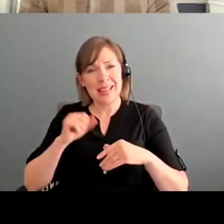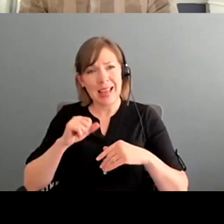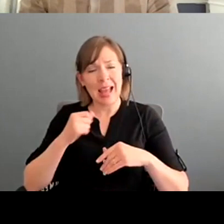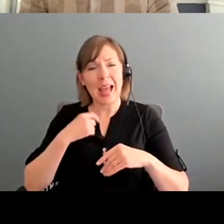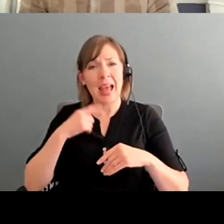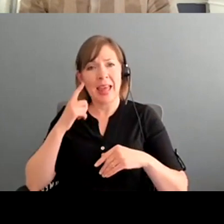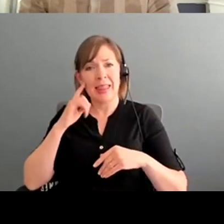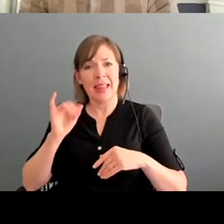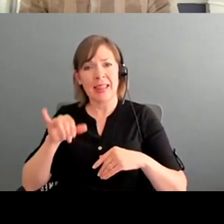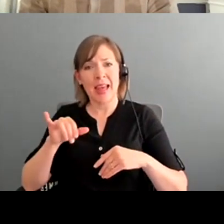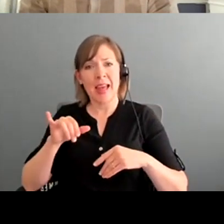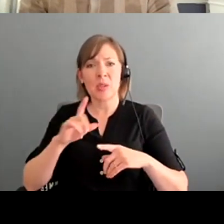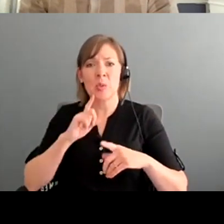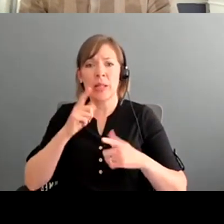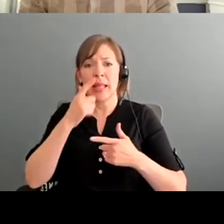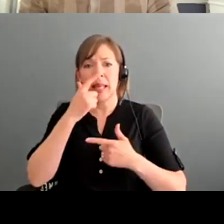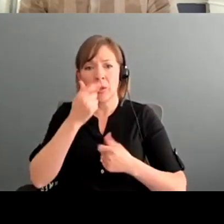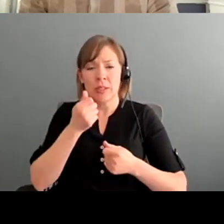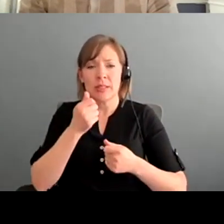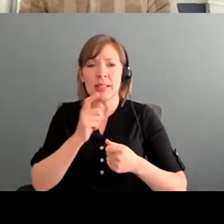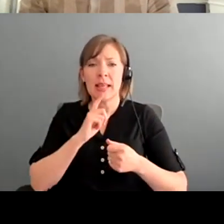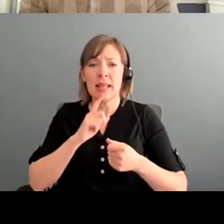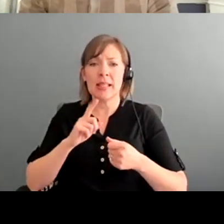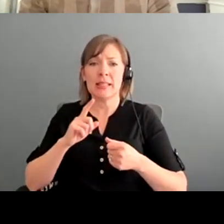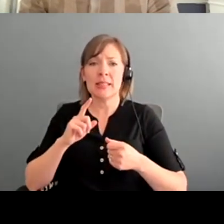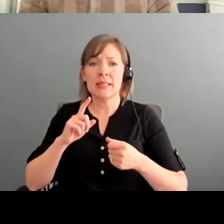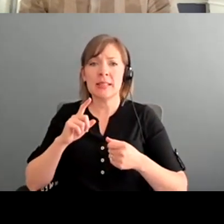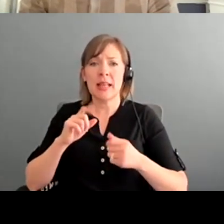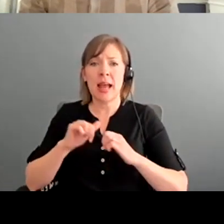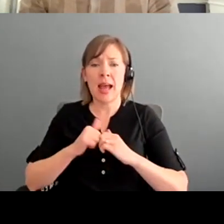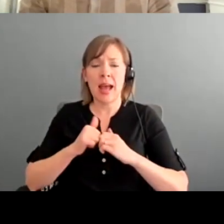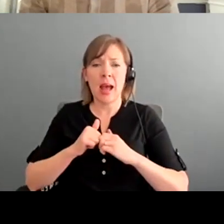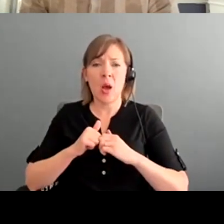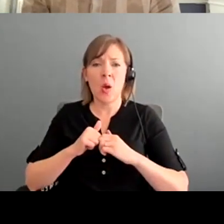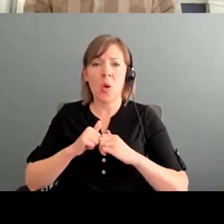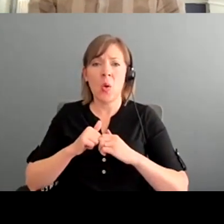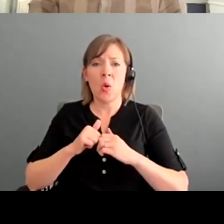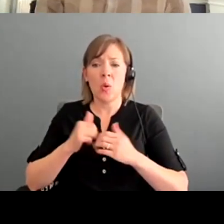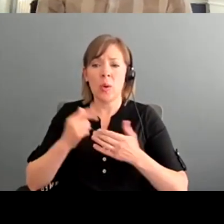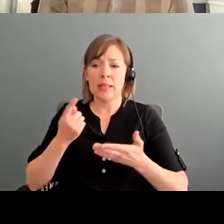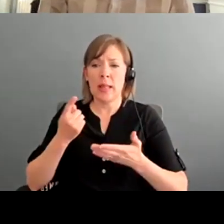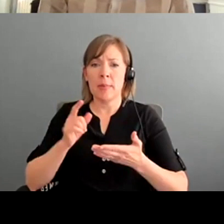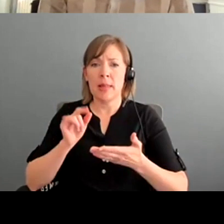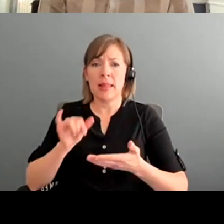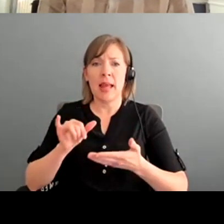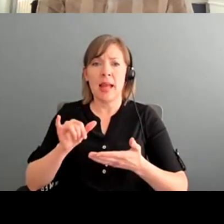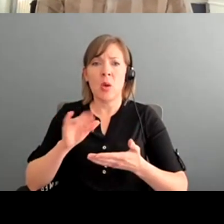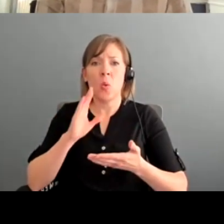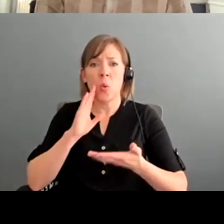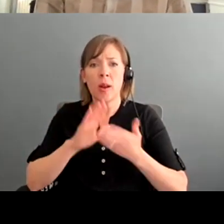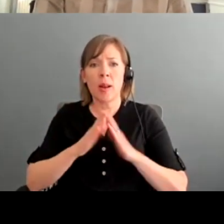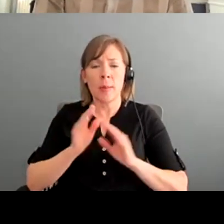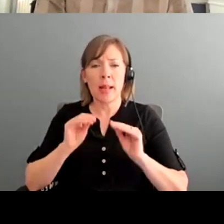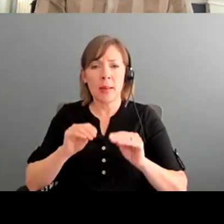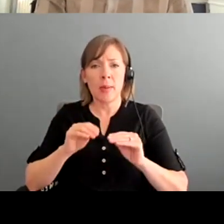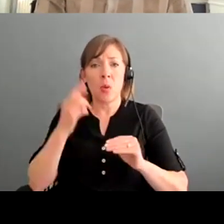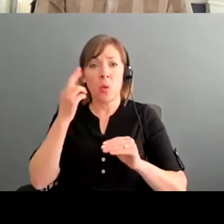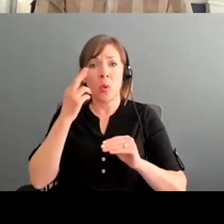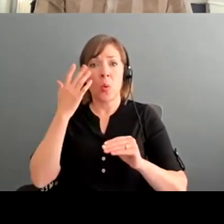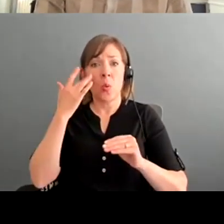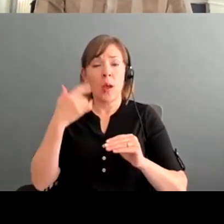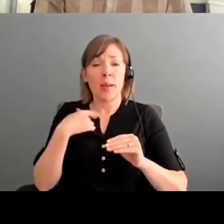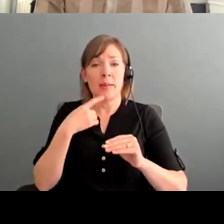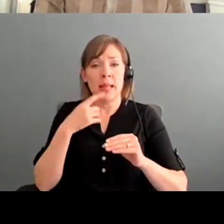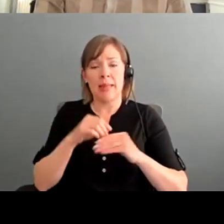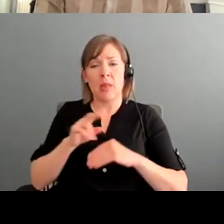that, what's really interesting is how would something like that would have been implemented. And the reason why I'm saying in the